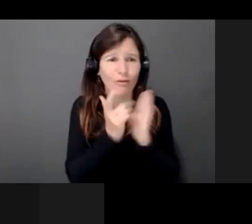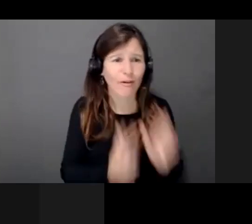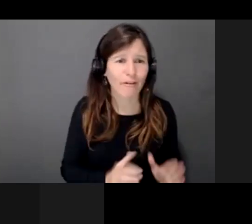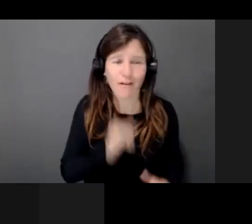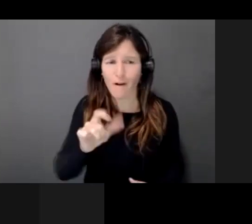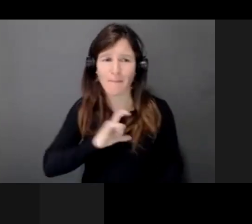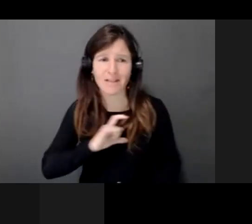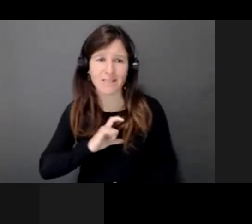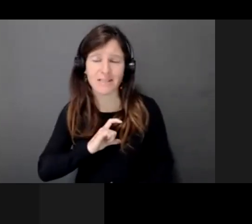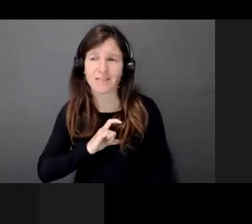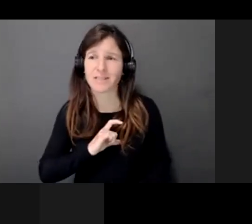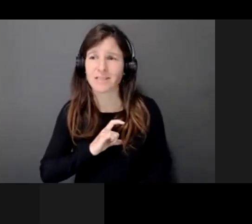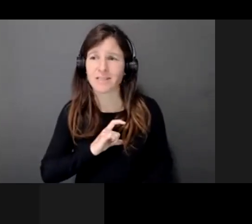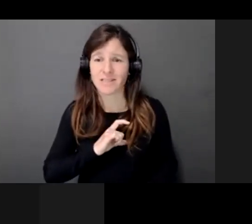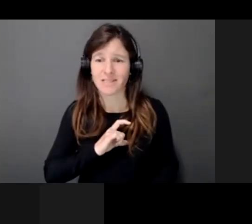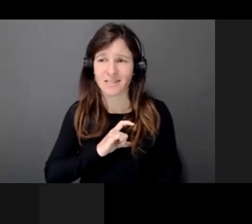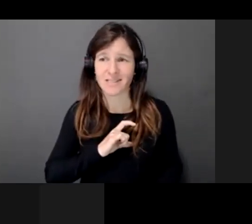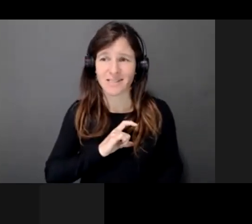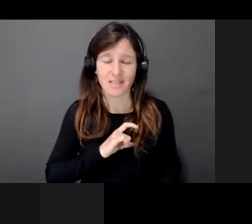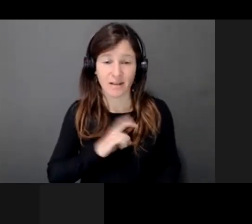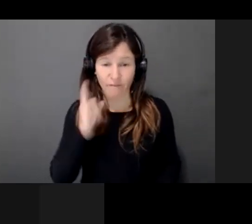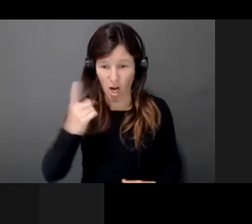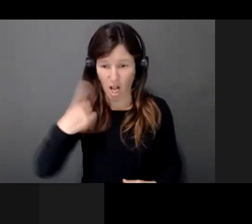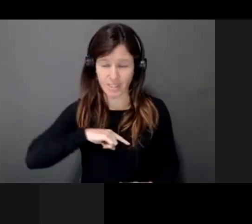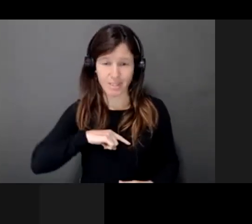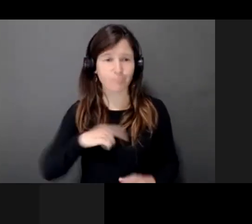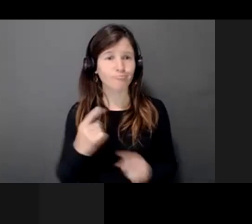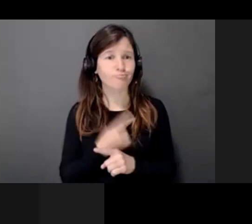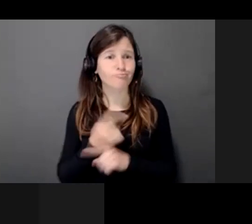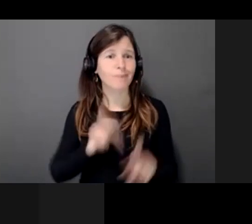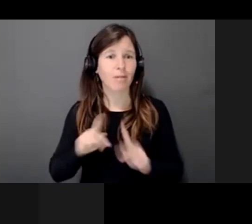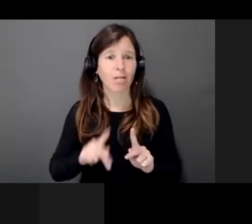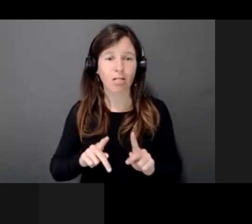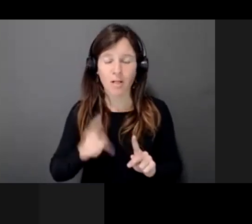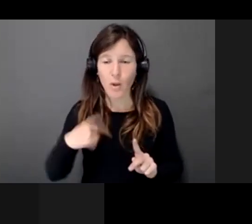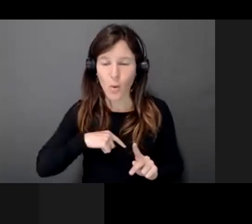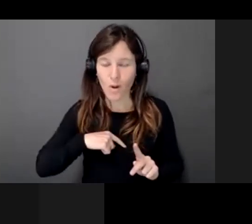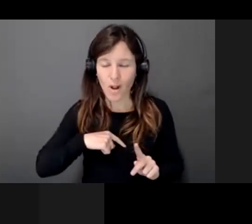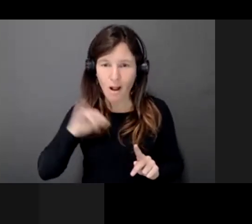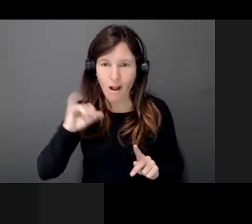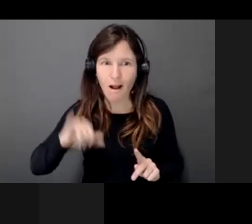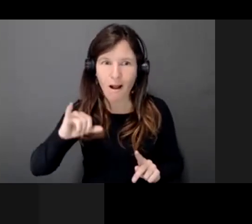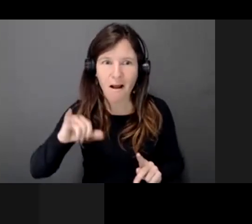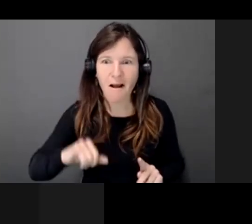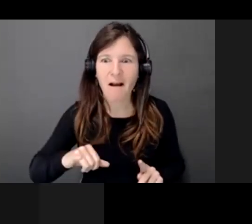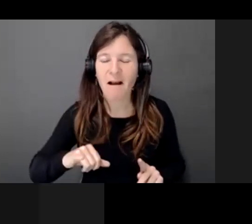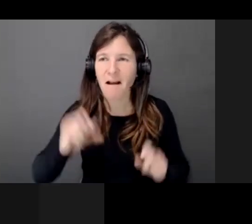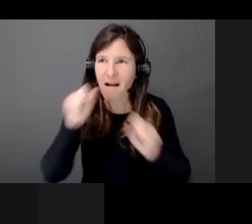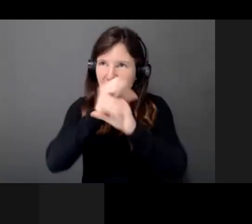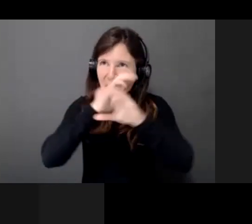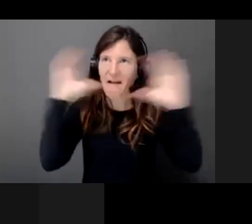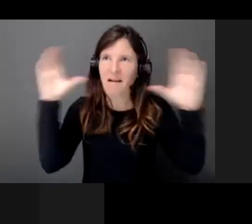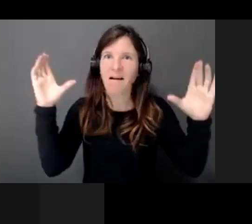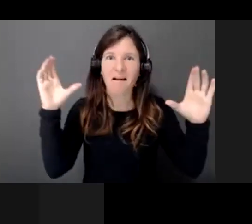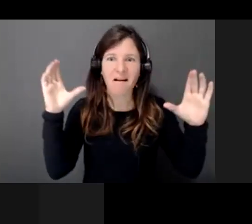truly lifting this mysterious veil of what happens in or throughout the court process. So I